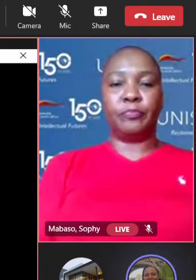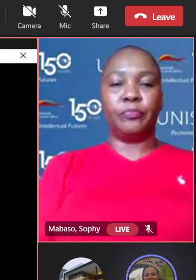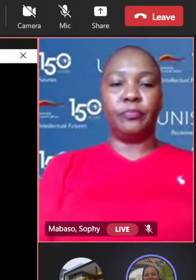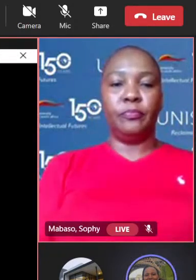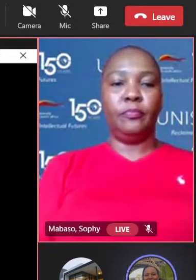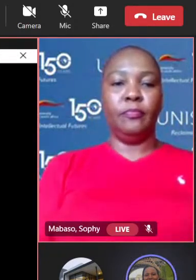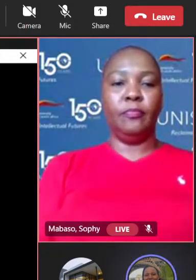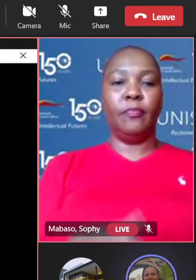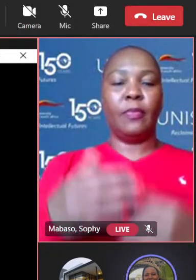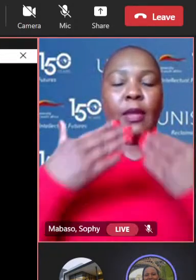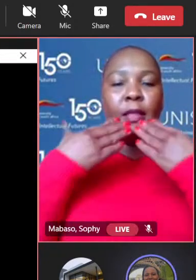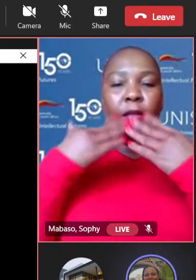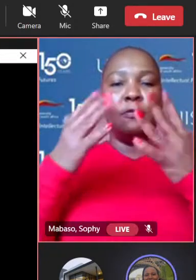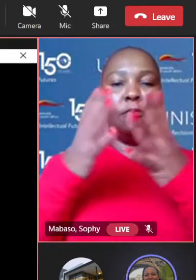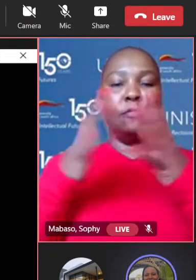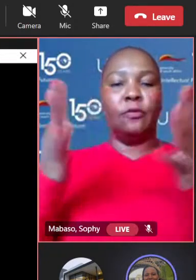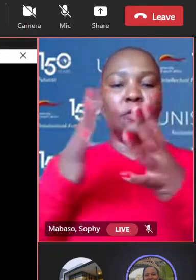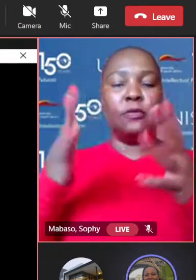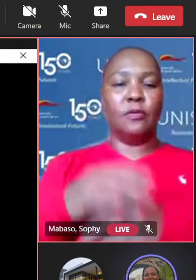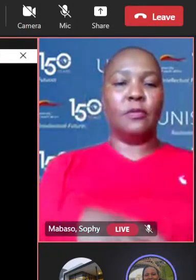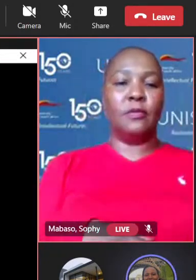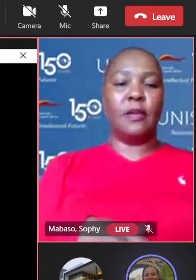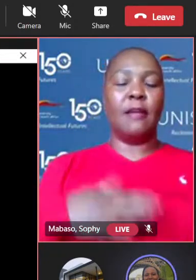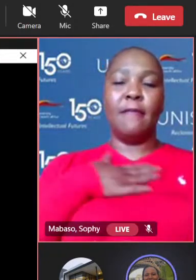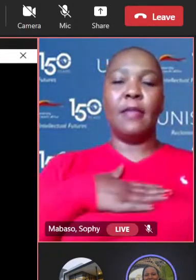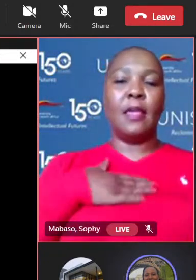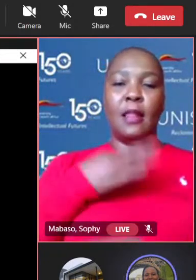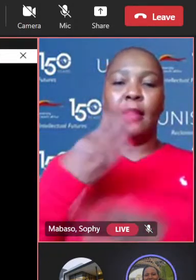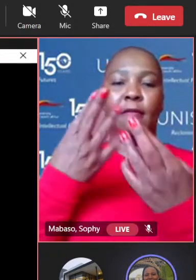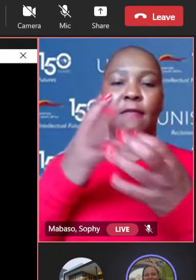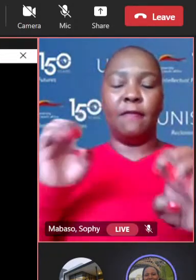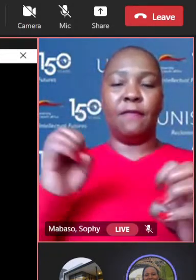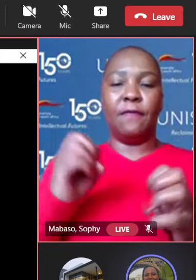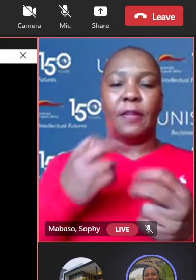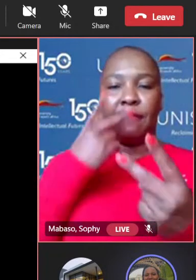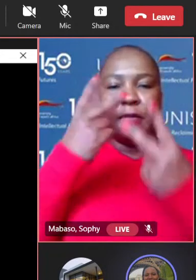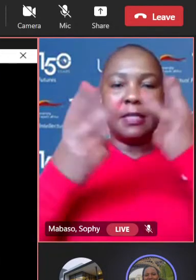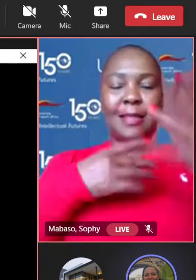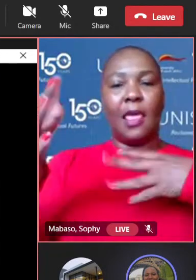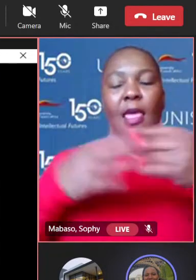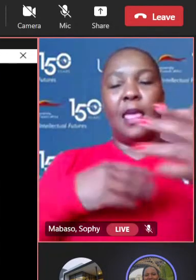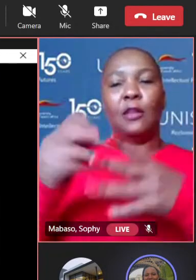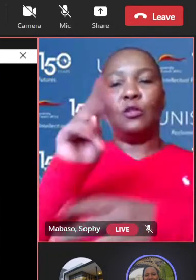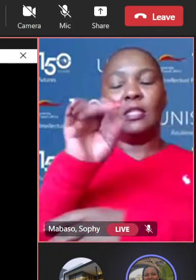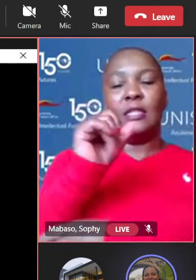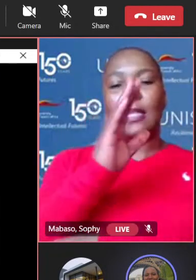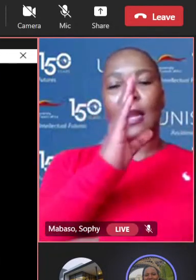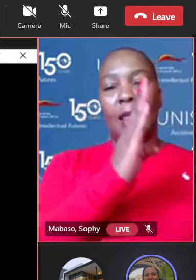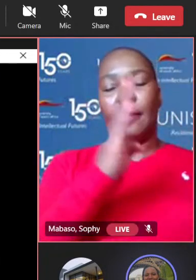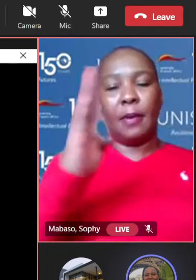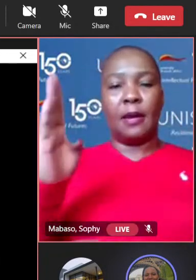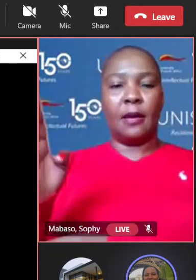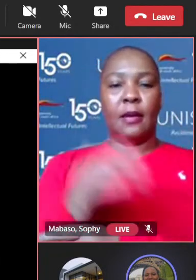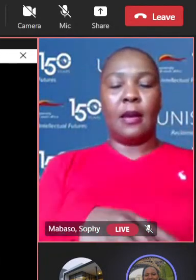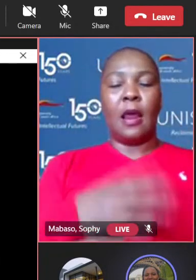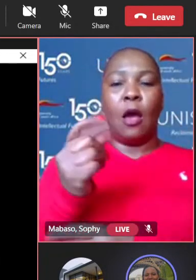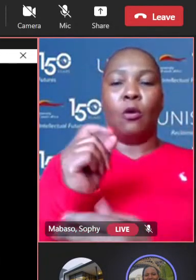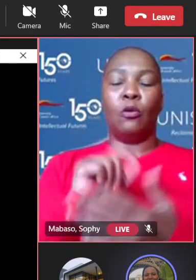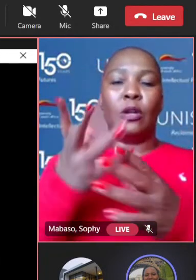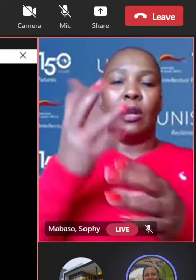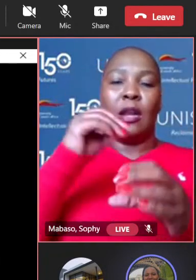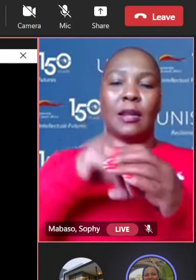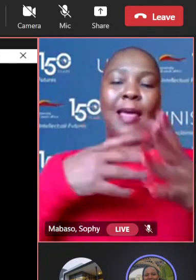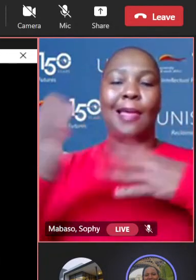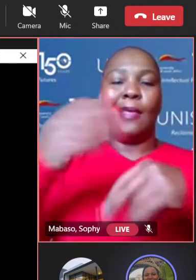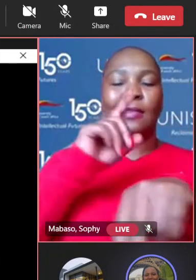Thank you so much, but feel free to visit any Unisa library branch by logging online anytime,